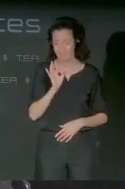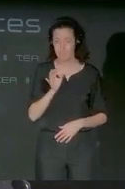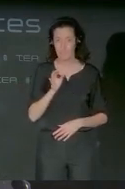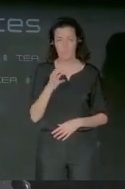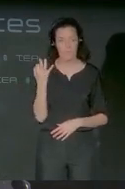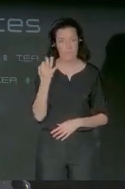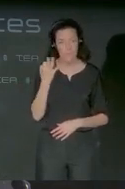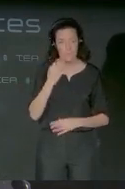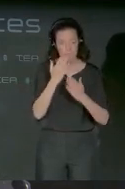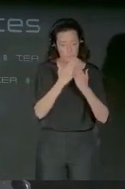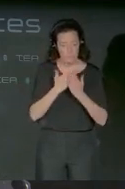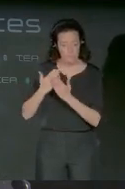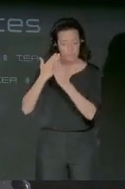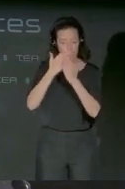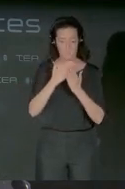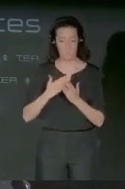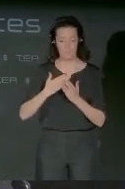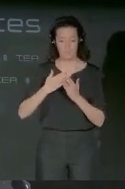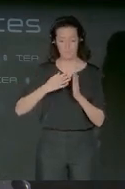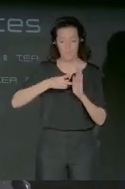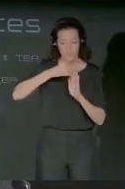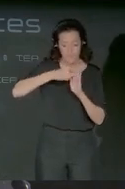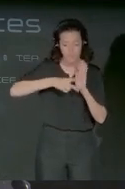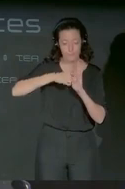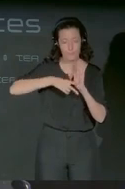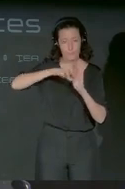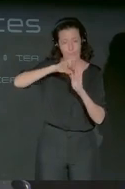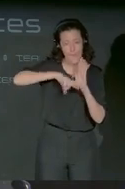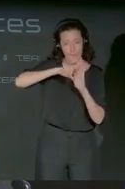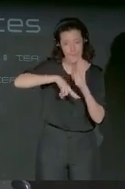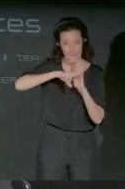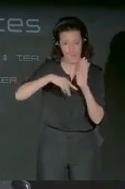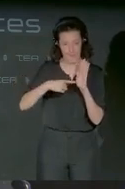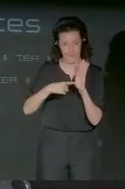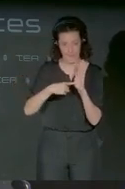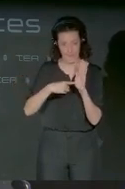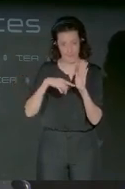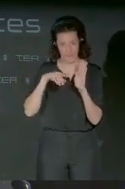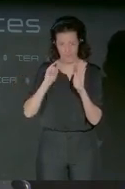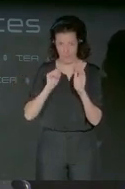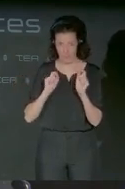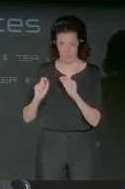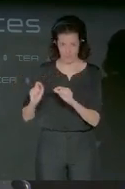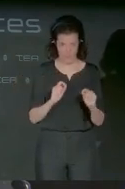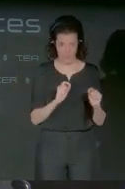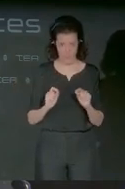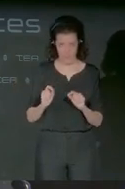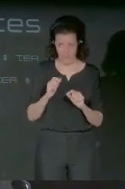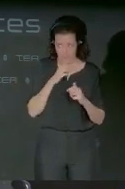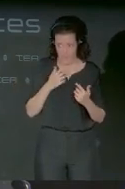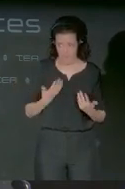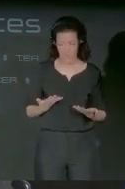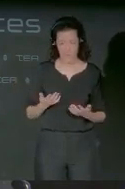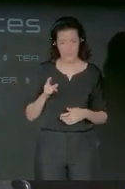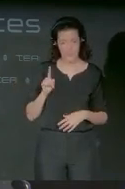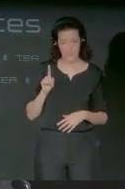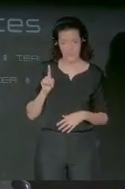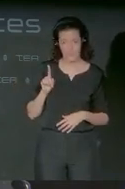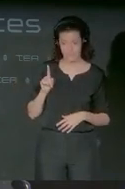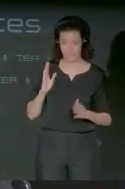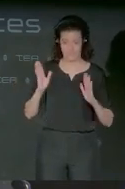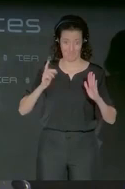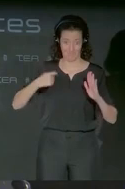on the number of other EU presidency events on the video, specifically target for video games, is that video games have to be in the core of the debate.